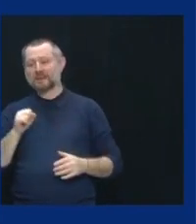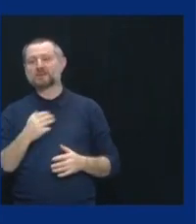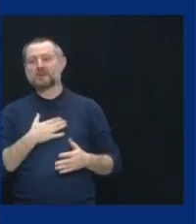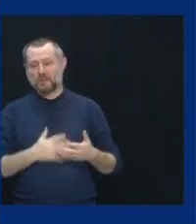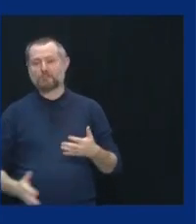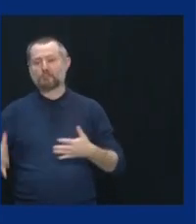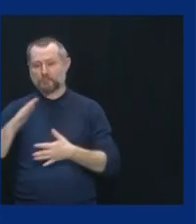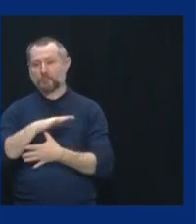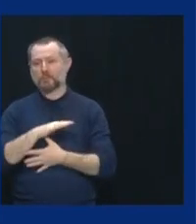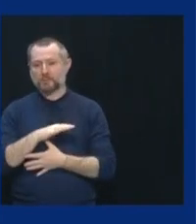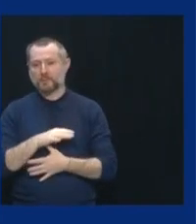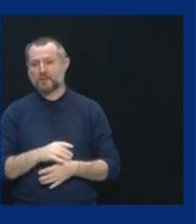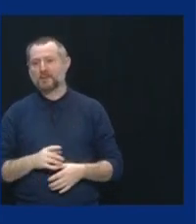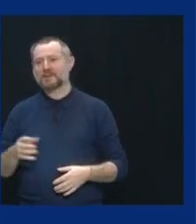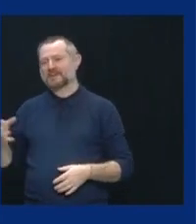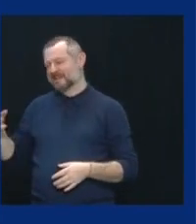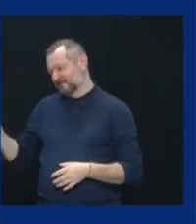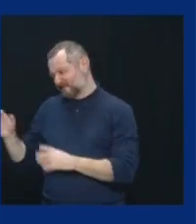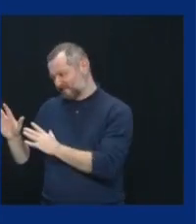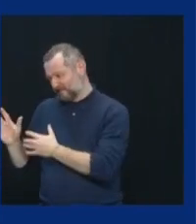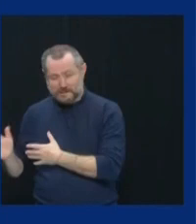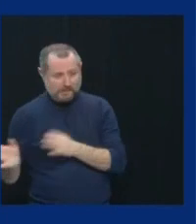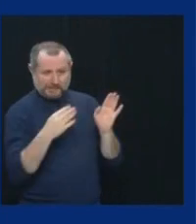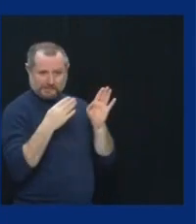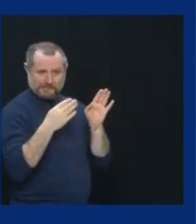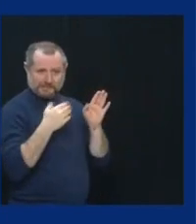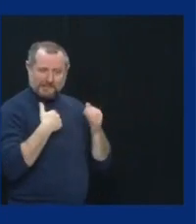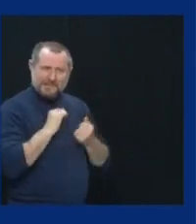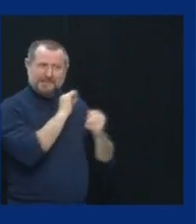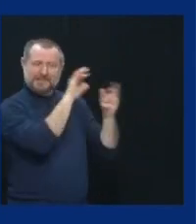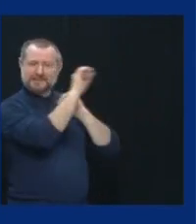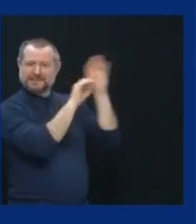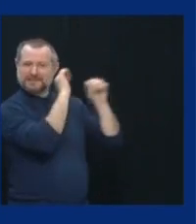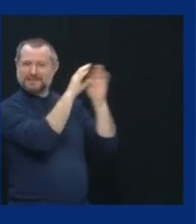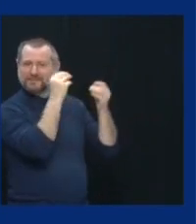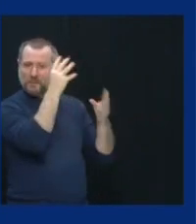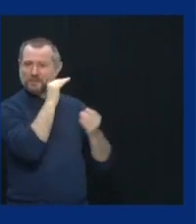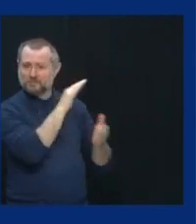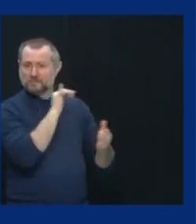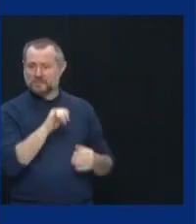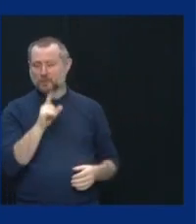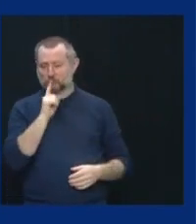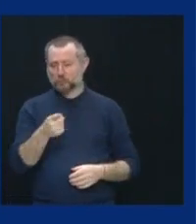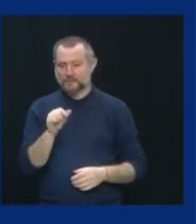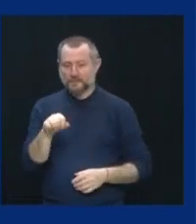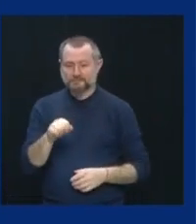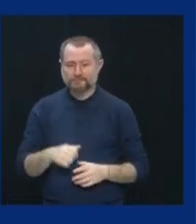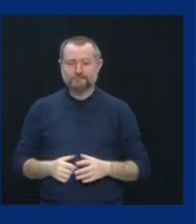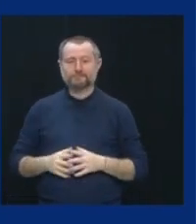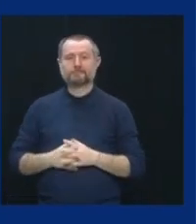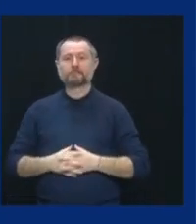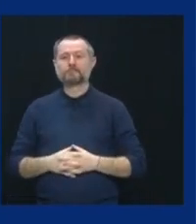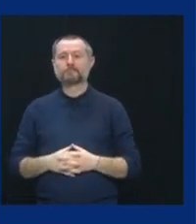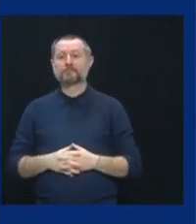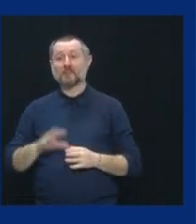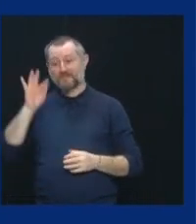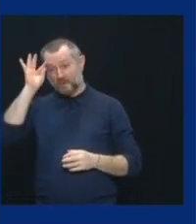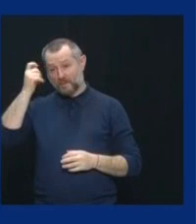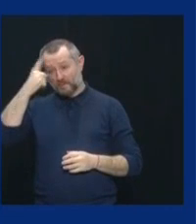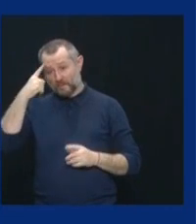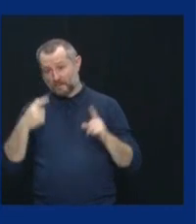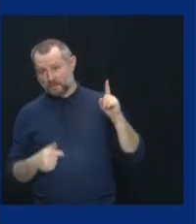precedence over the state legislator's request. True. Federal government